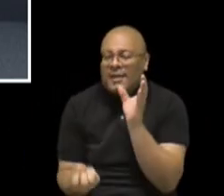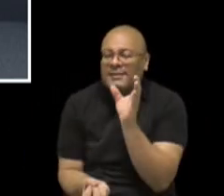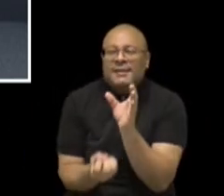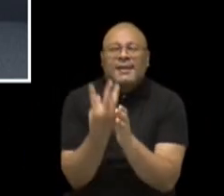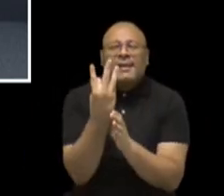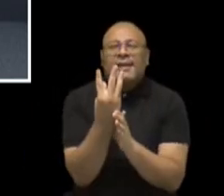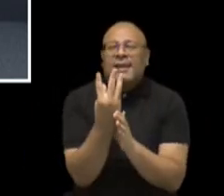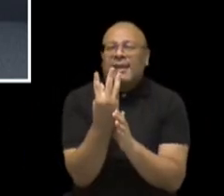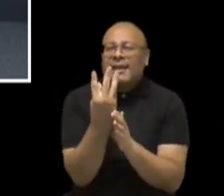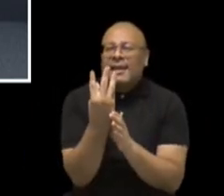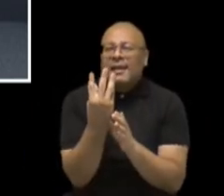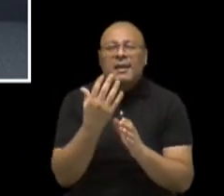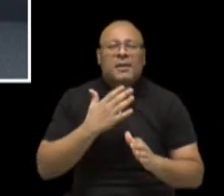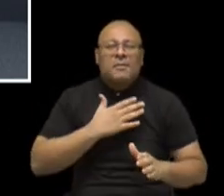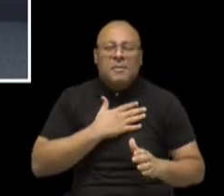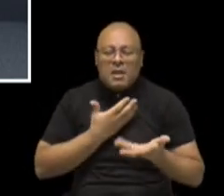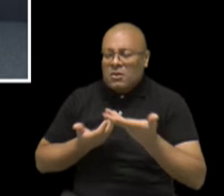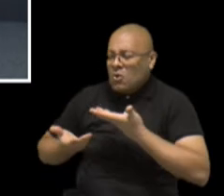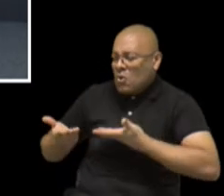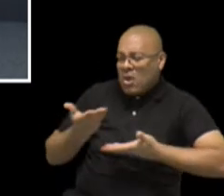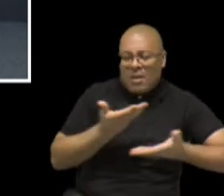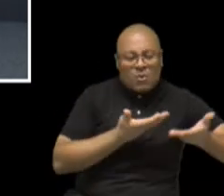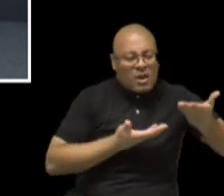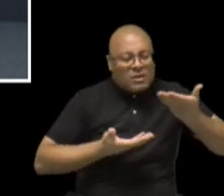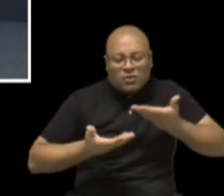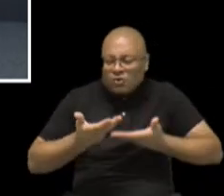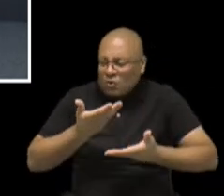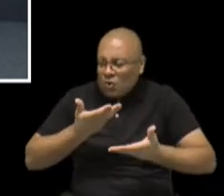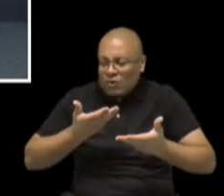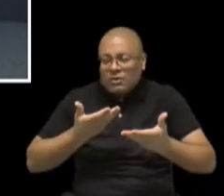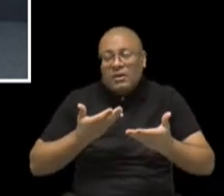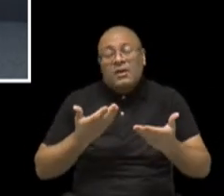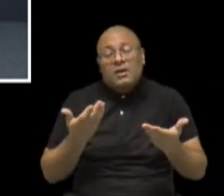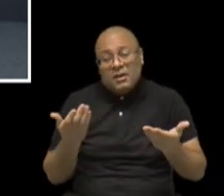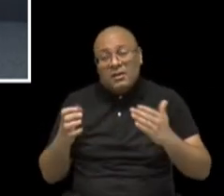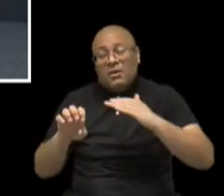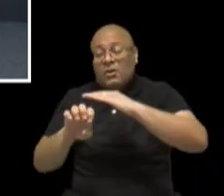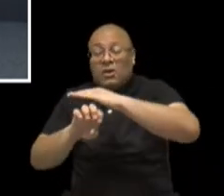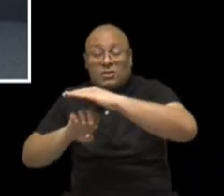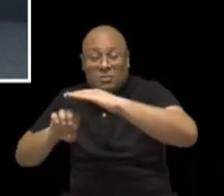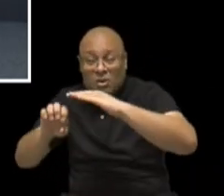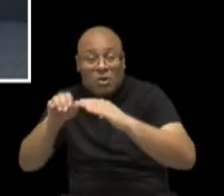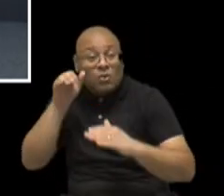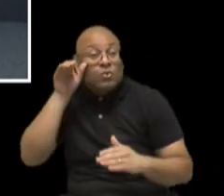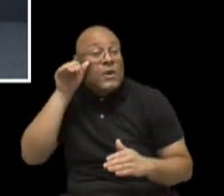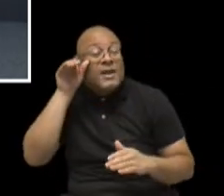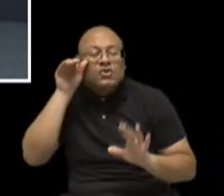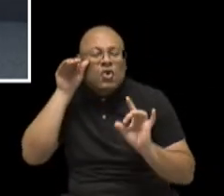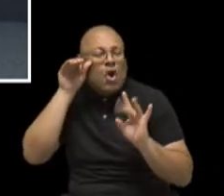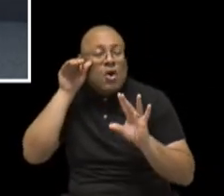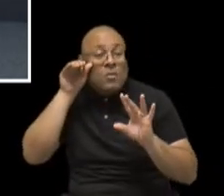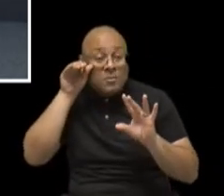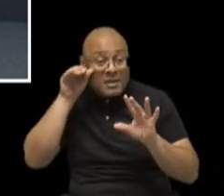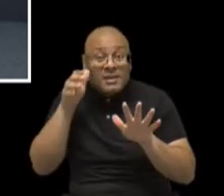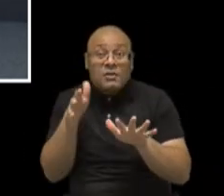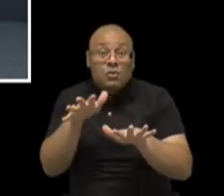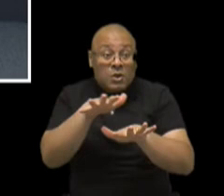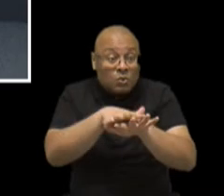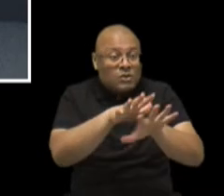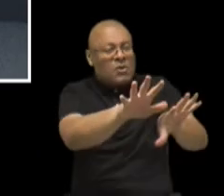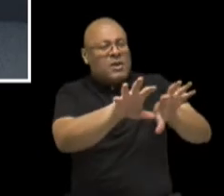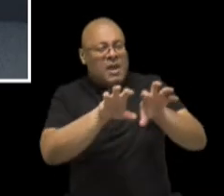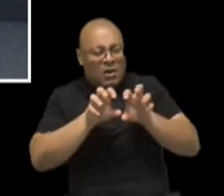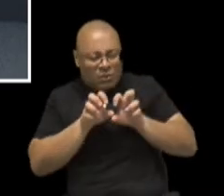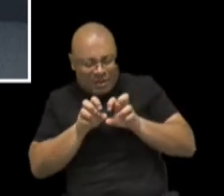creatives that might collaborate with us. So M Missoni is not about purity, it's about contamination and inclusion. And